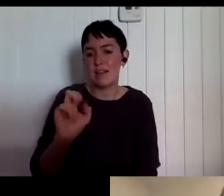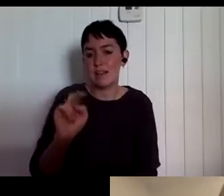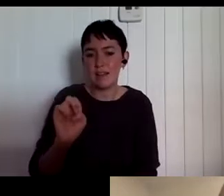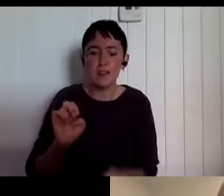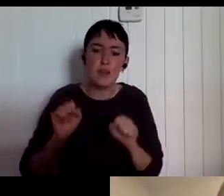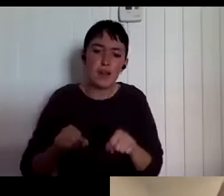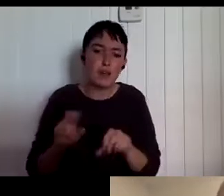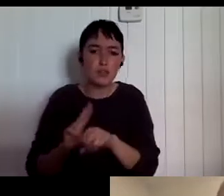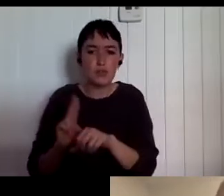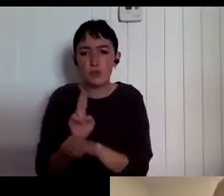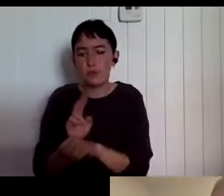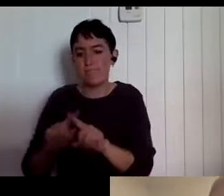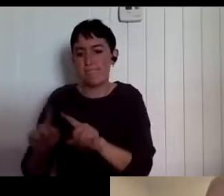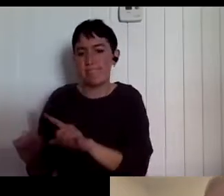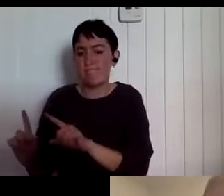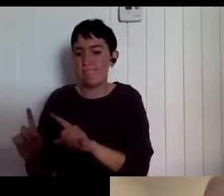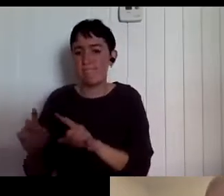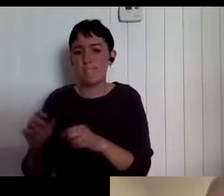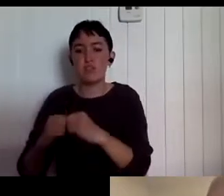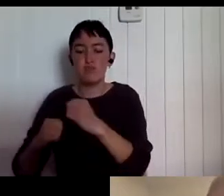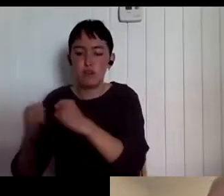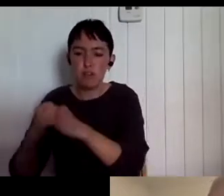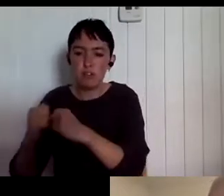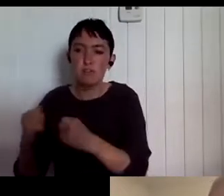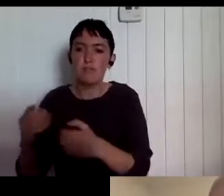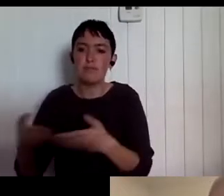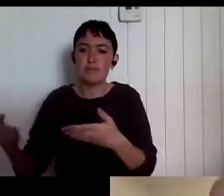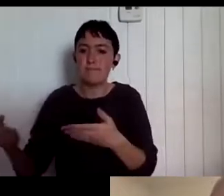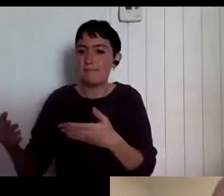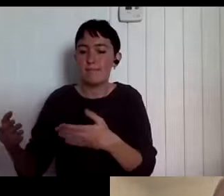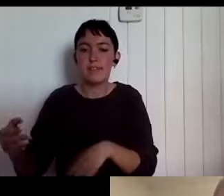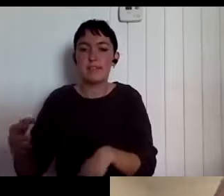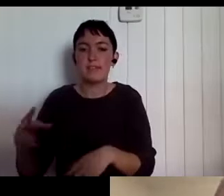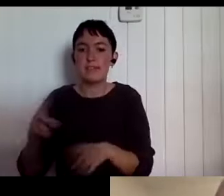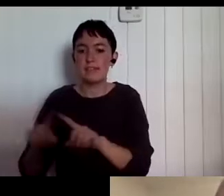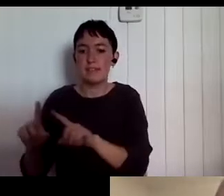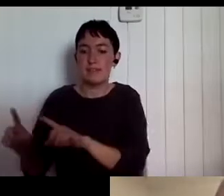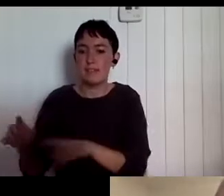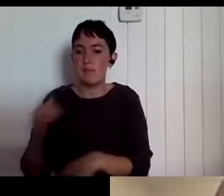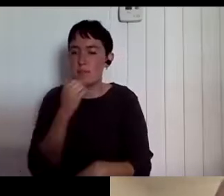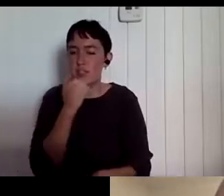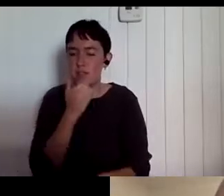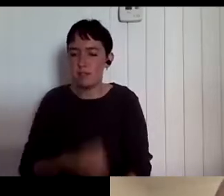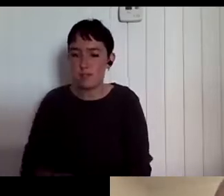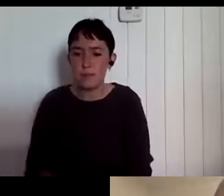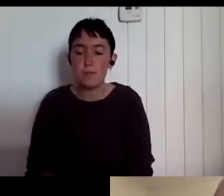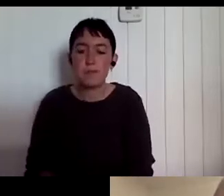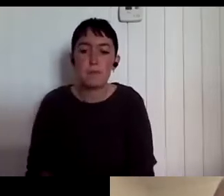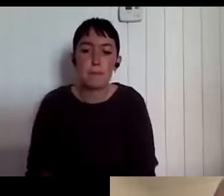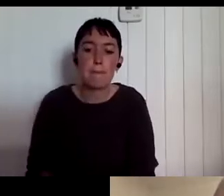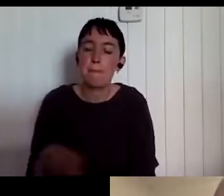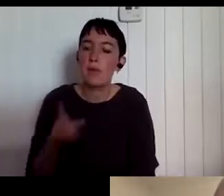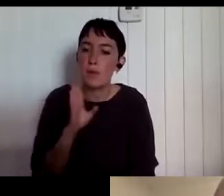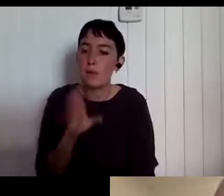of both that I think we'll get to, like, in the future, being, you know, much more reliable and much higher capacity, and overall be much safer, which